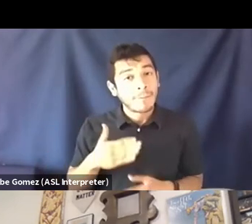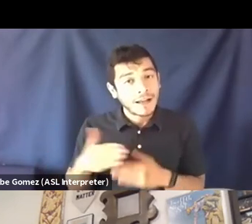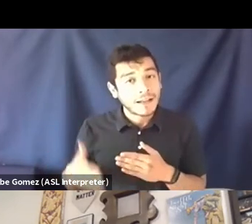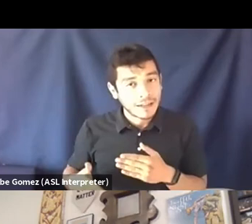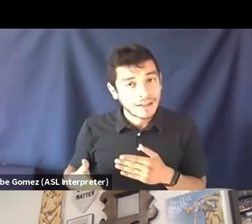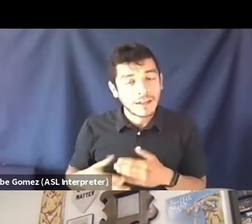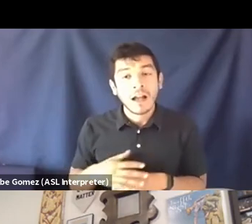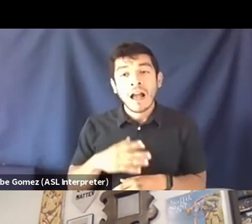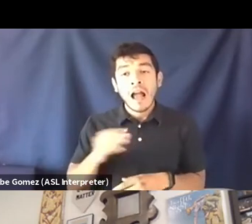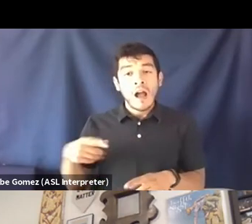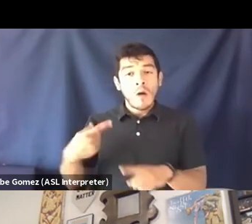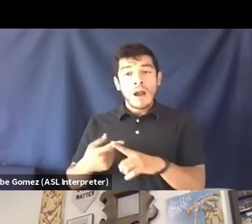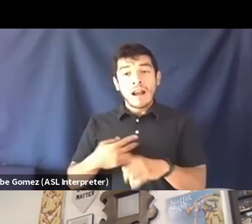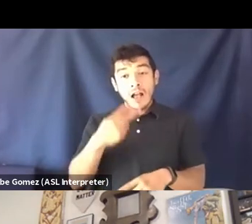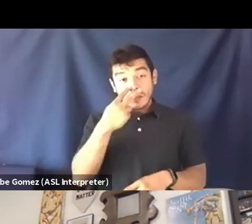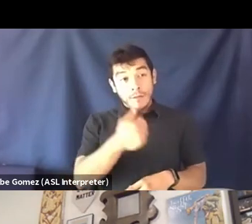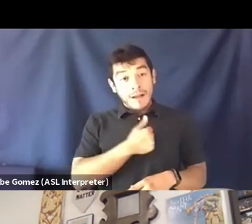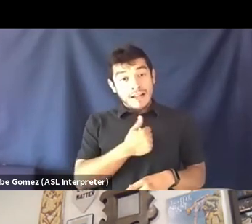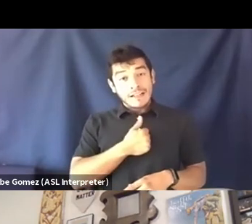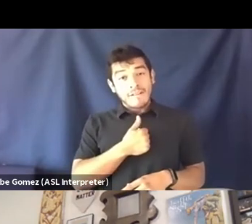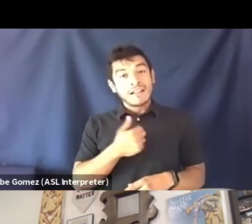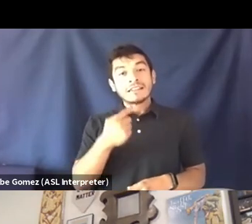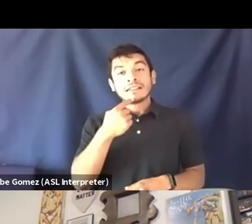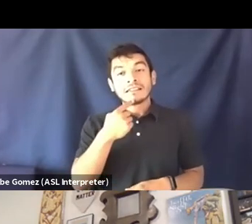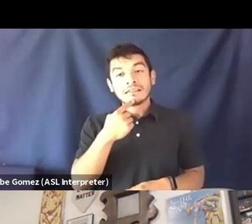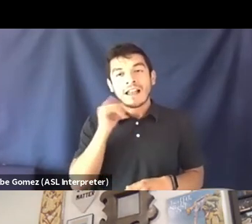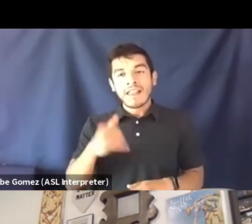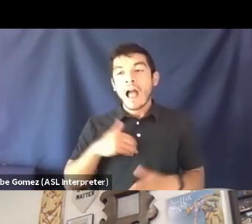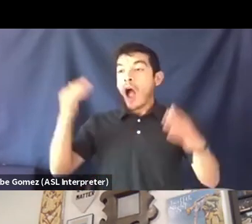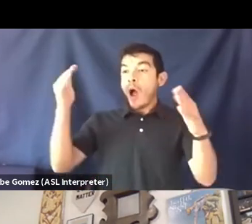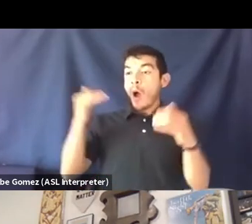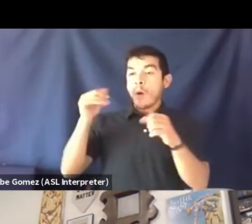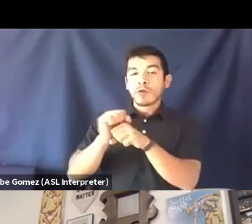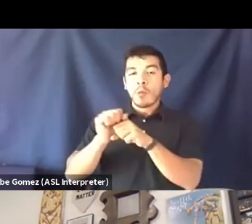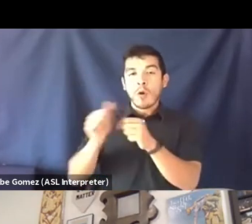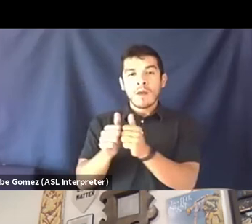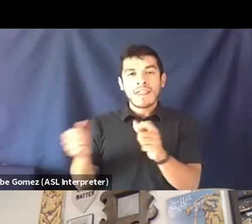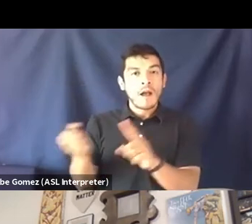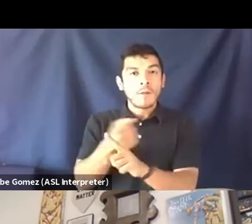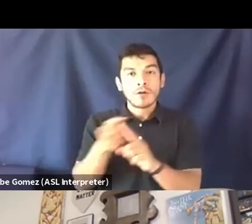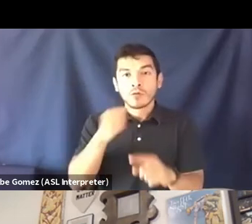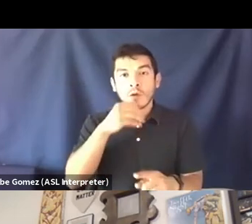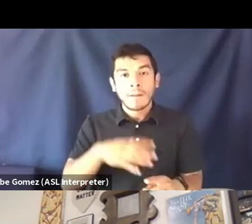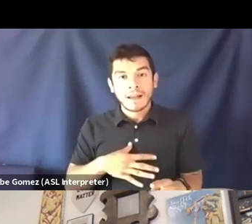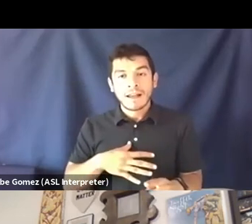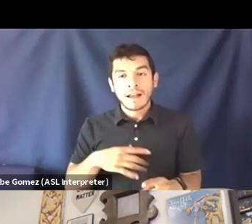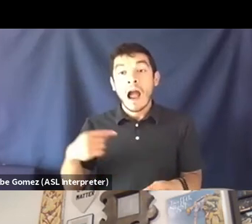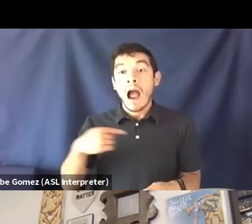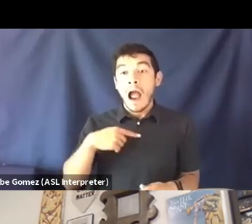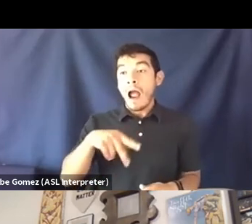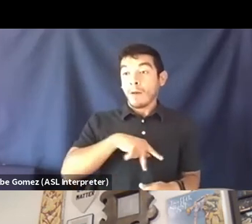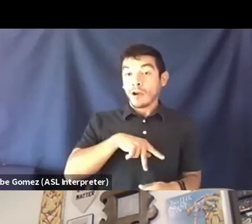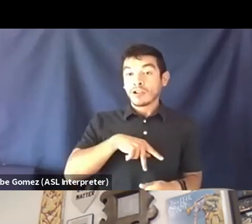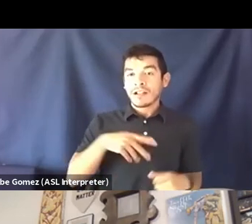When I heard myself say that I hope to work with battered women, I've personally worked